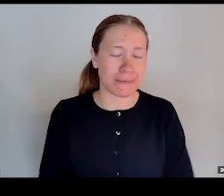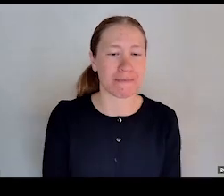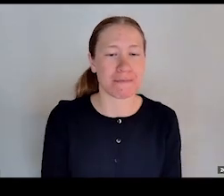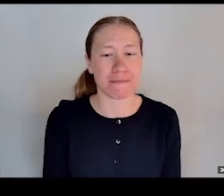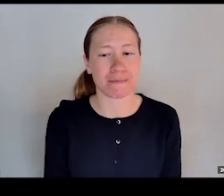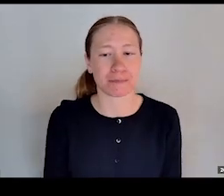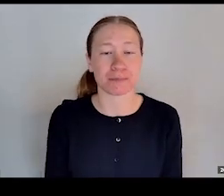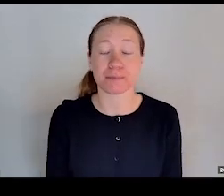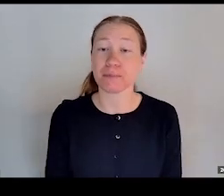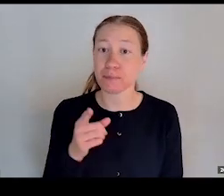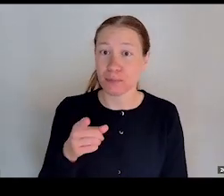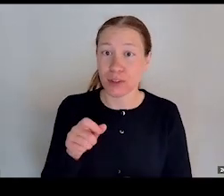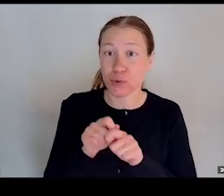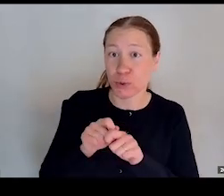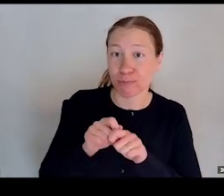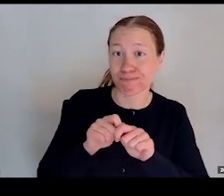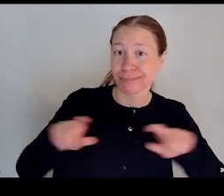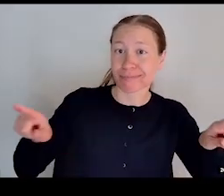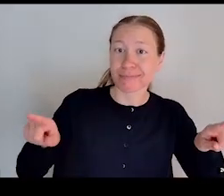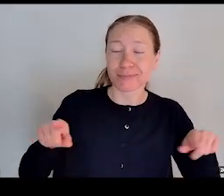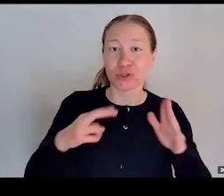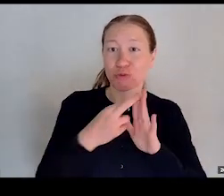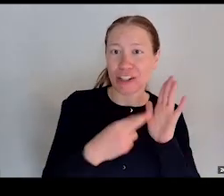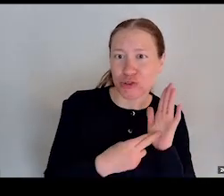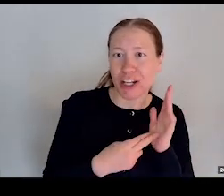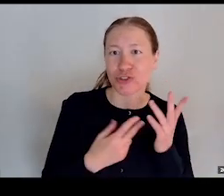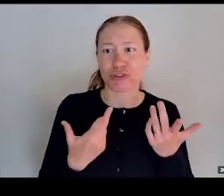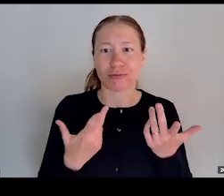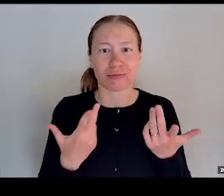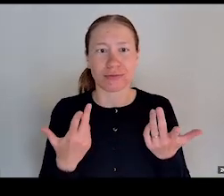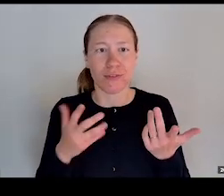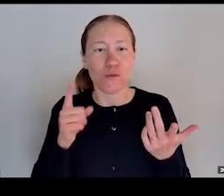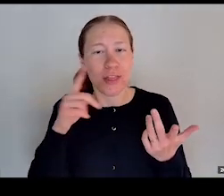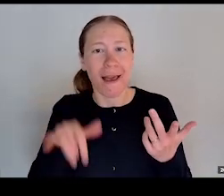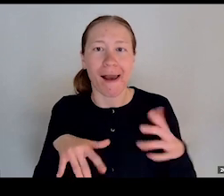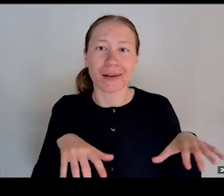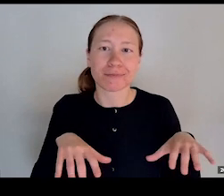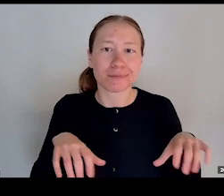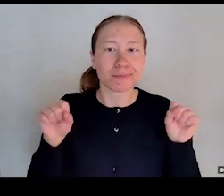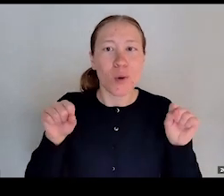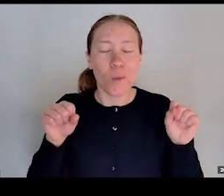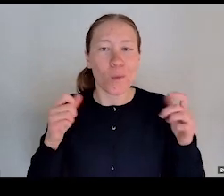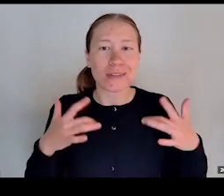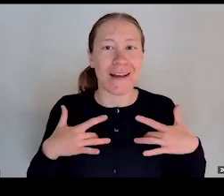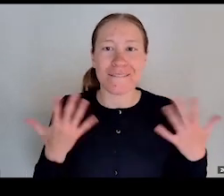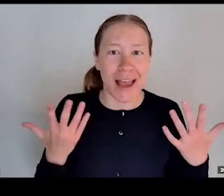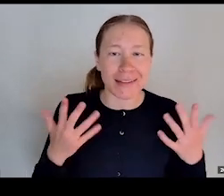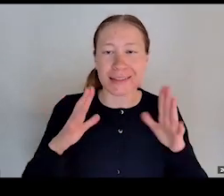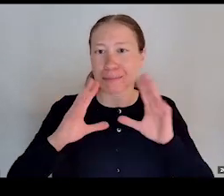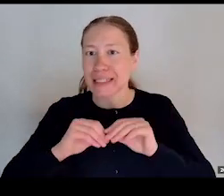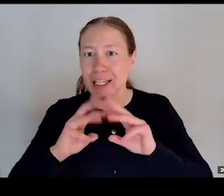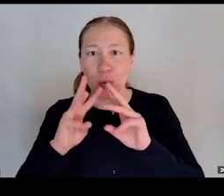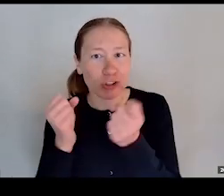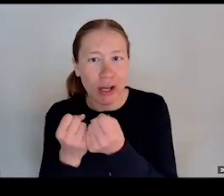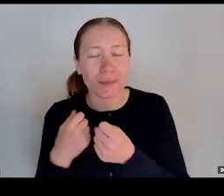As you send out the invitation or registration for your meeting, workshop, event, we would encourage that